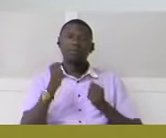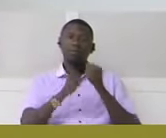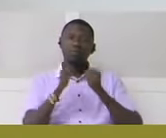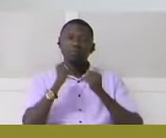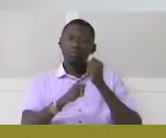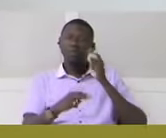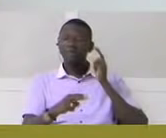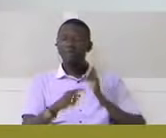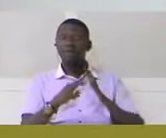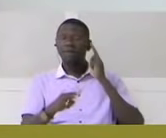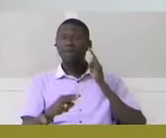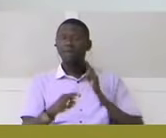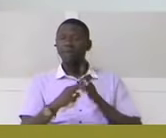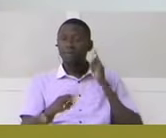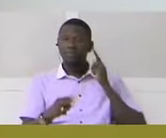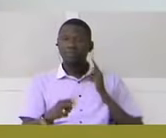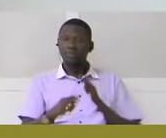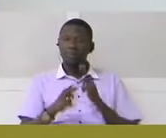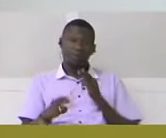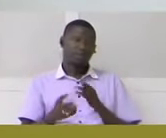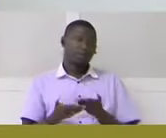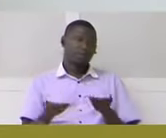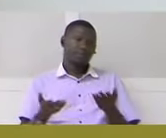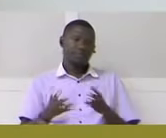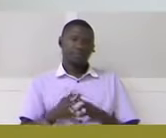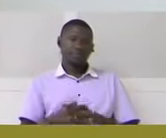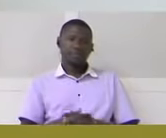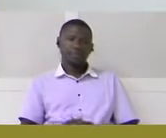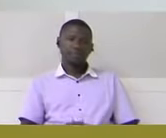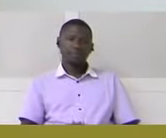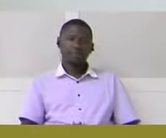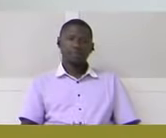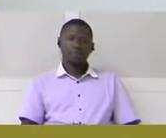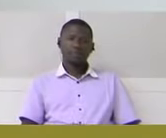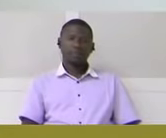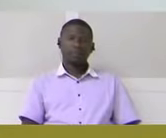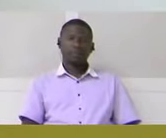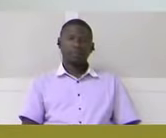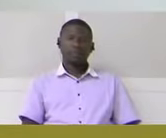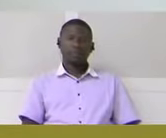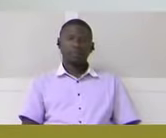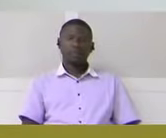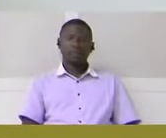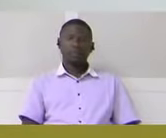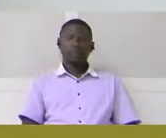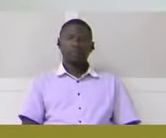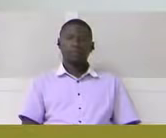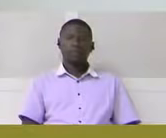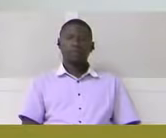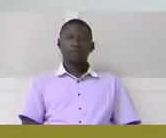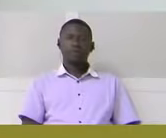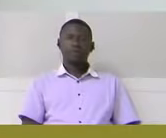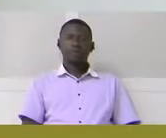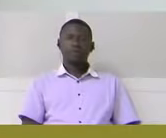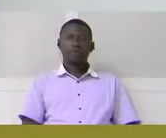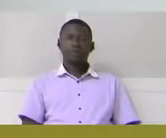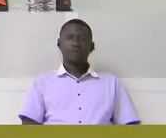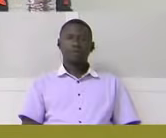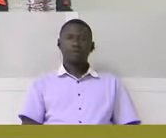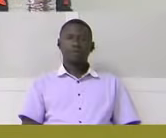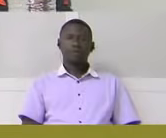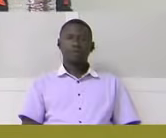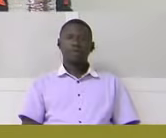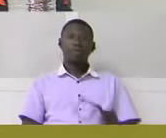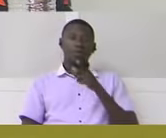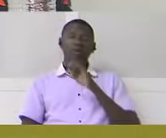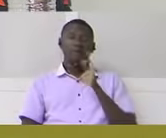be. Kafunyolo animbele vesilo kan dolu ya fokotonya animboro membita kan wale finance mbo wart. You were very